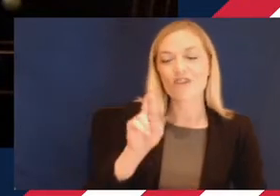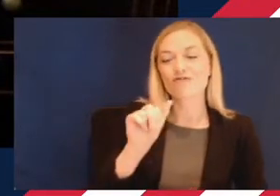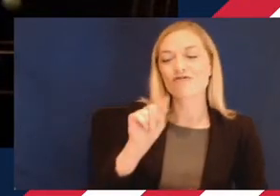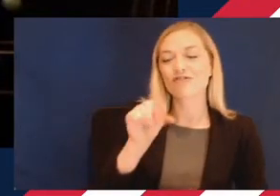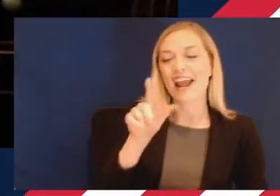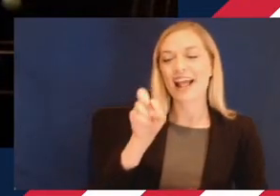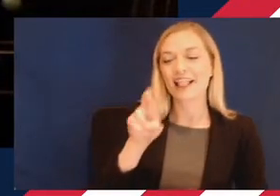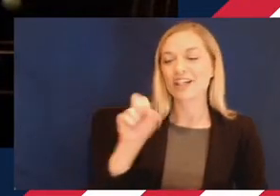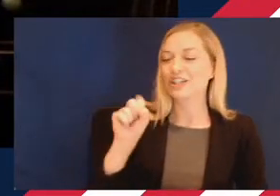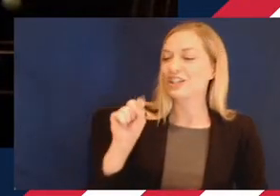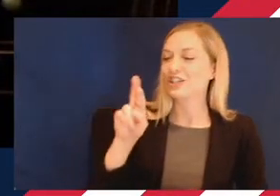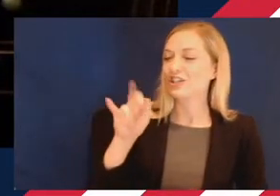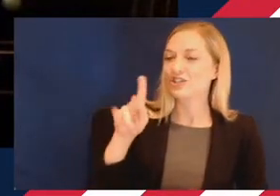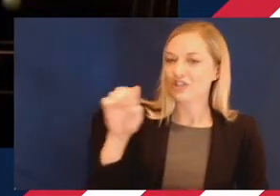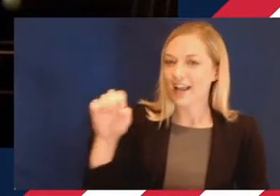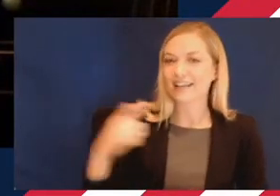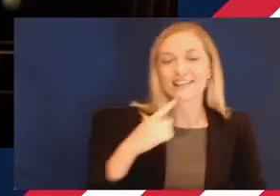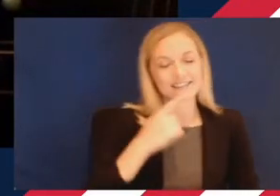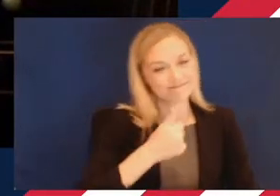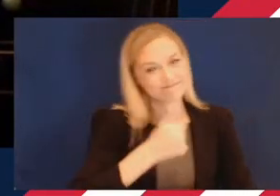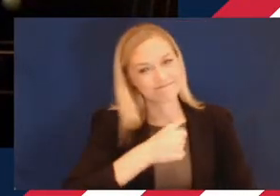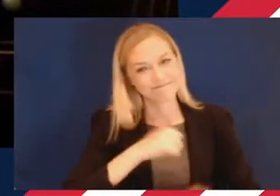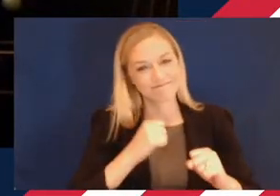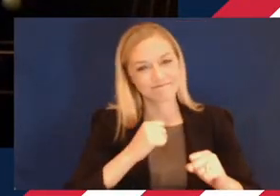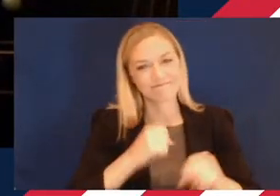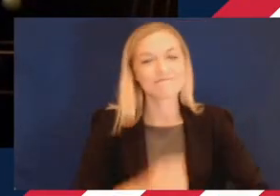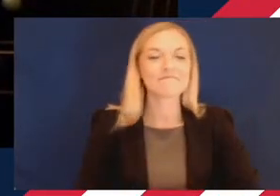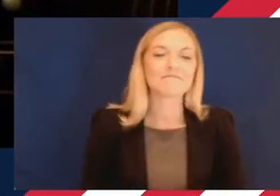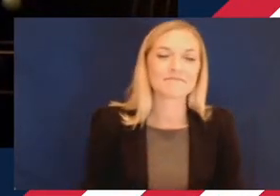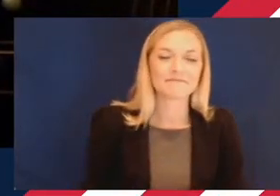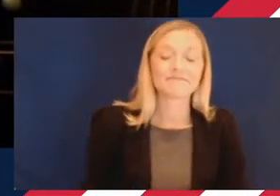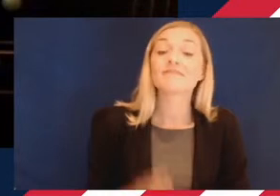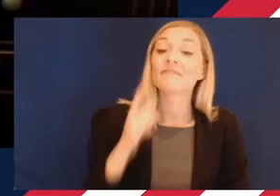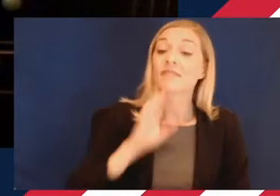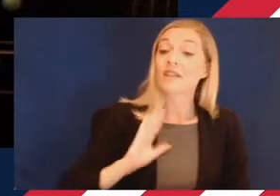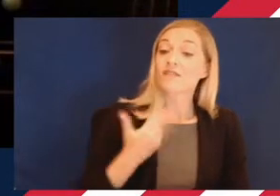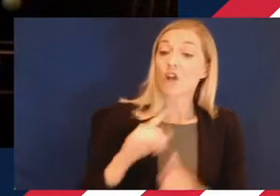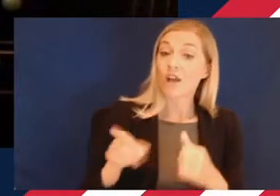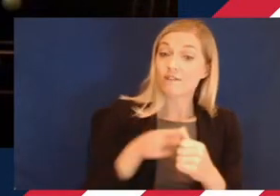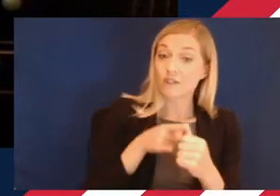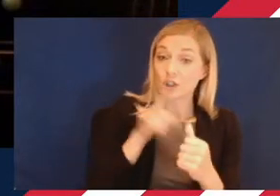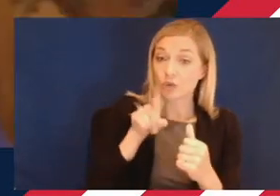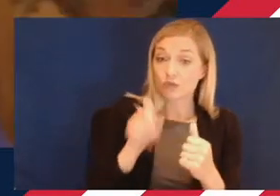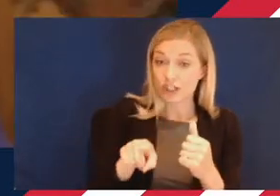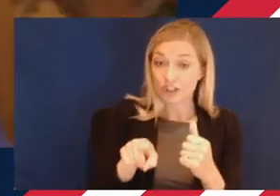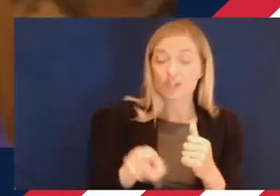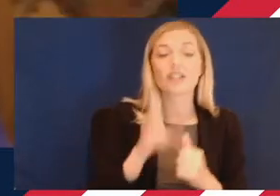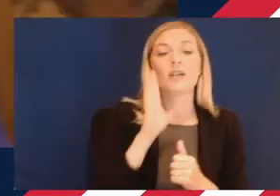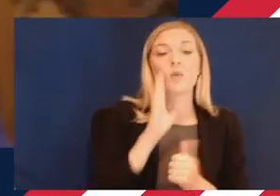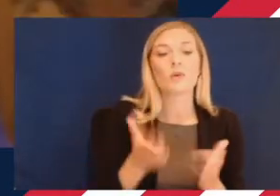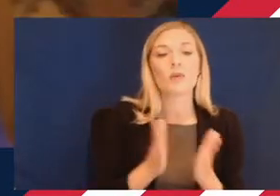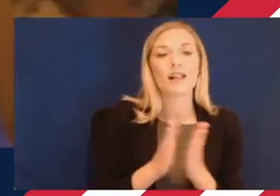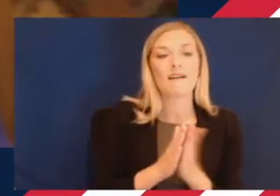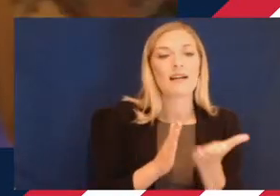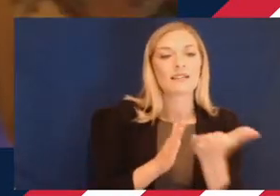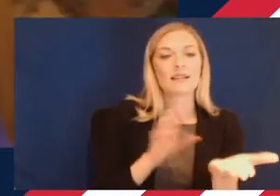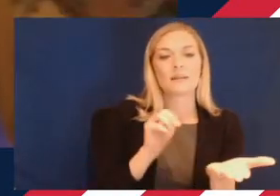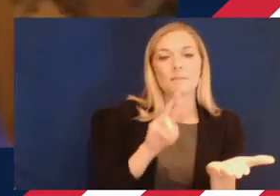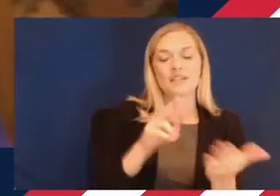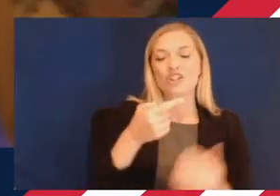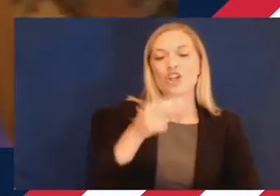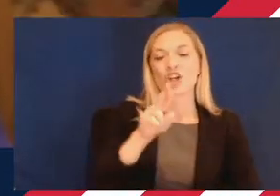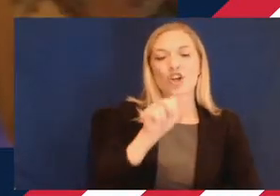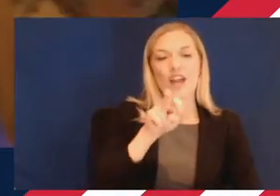right. All right. For our first question, we will go to Mr. Graves. Thank you, Mayor Bottoms.